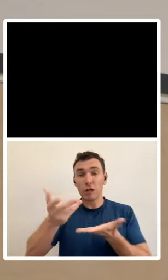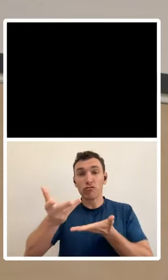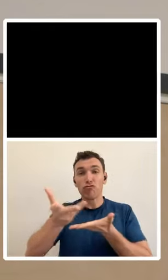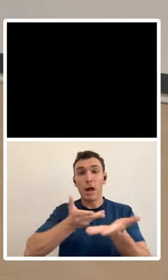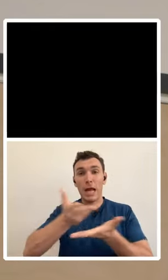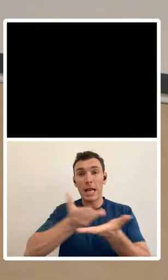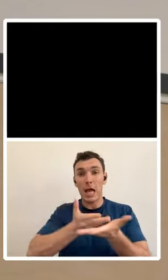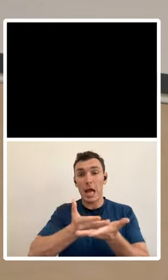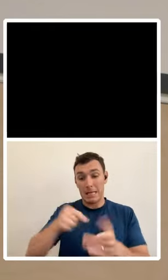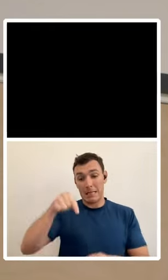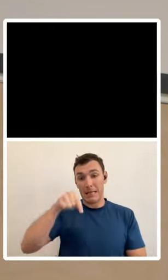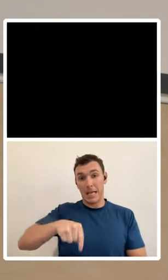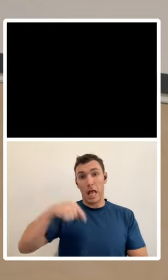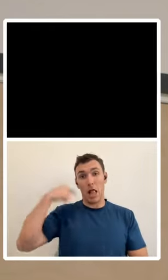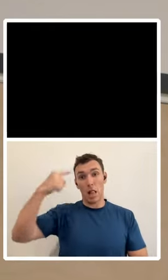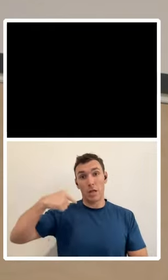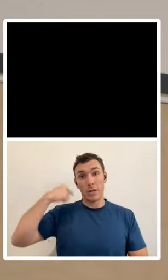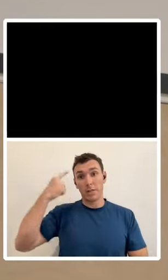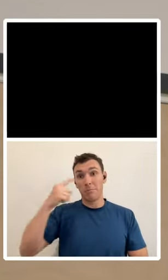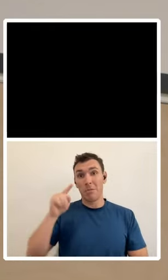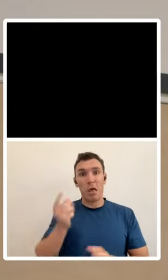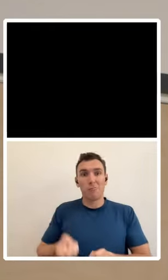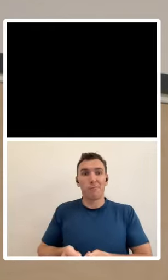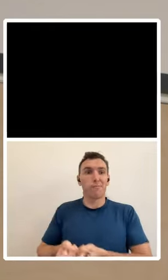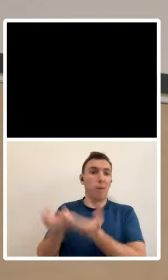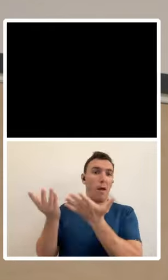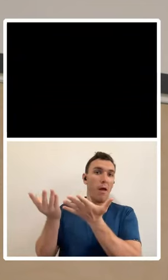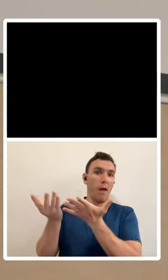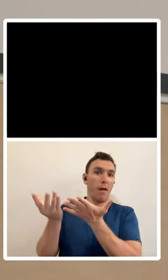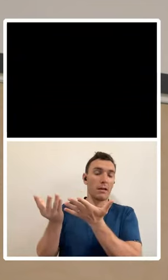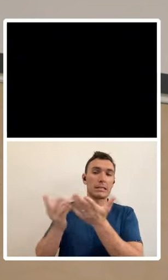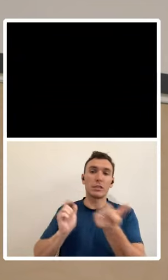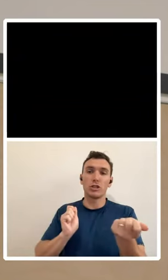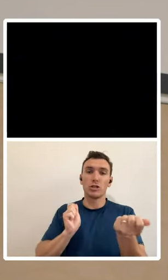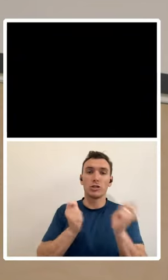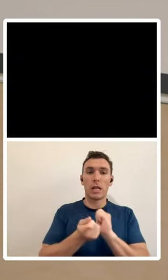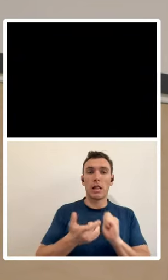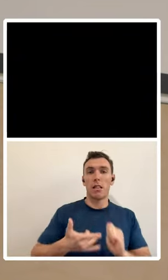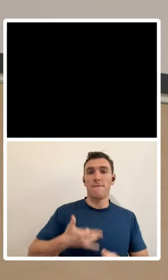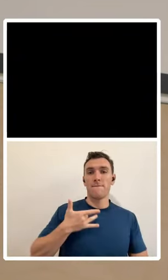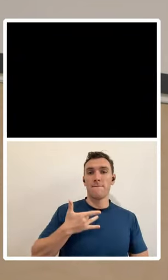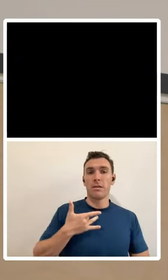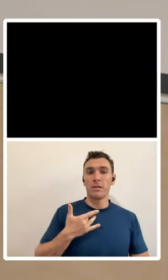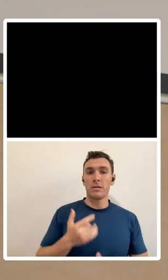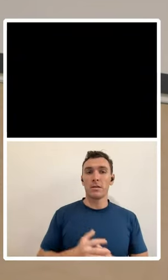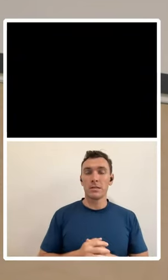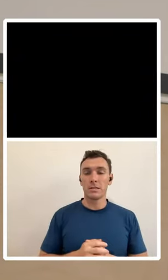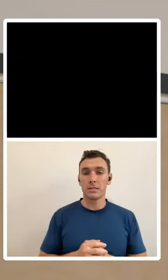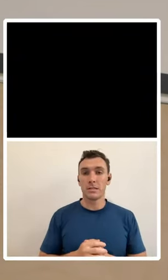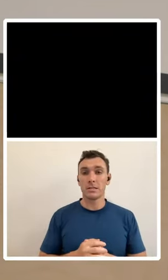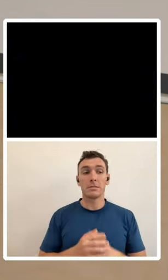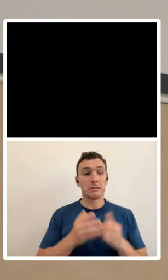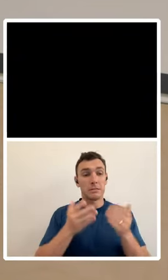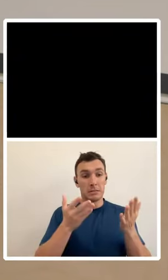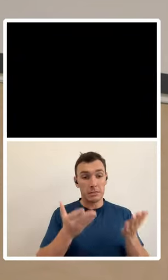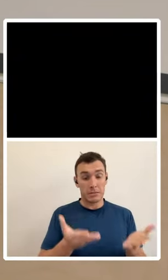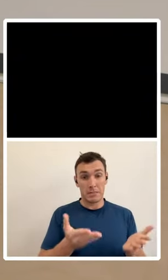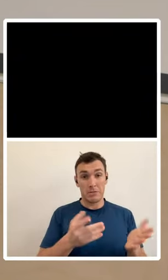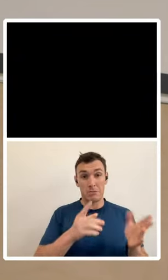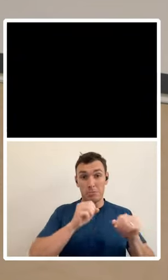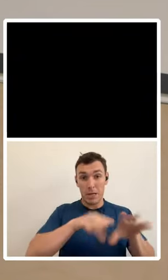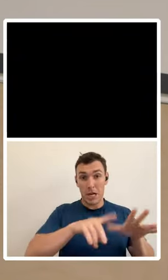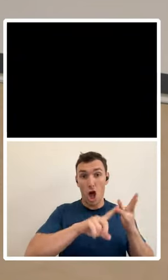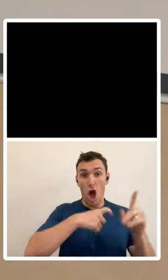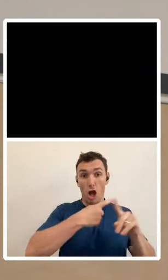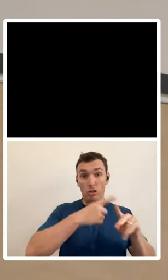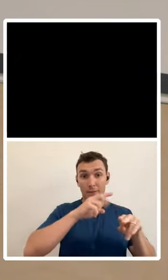about, abandoned for a different life. He has since studied for an MPhil at Oxford, worked for economics think tanks, and founded